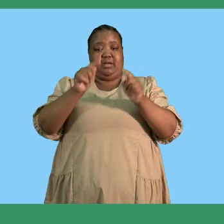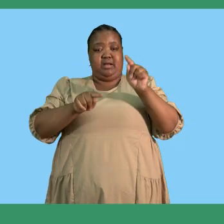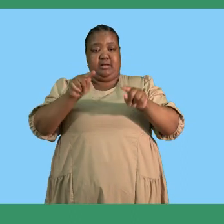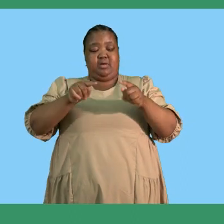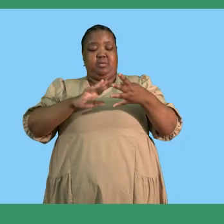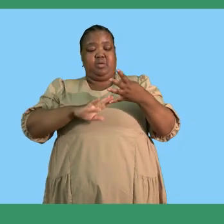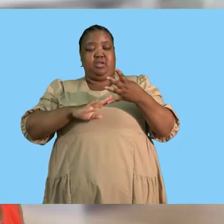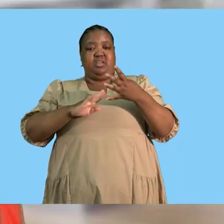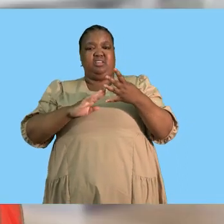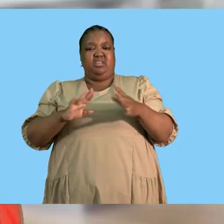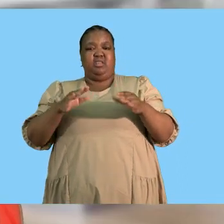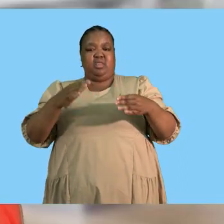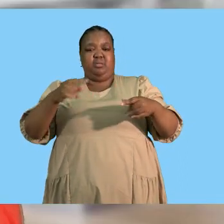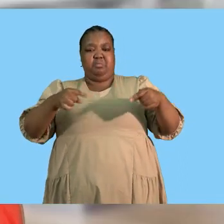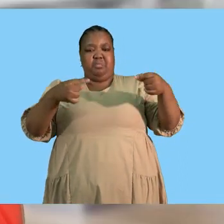conflict management.